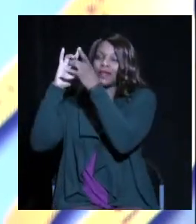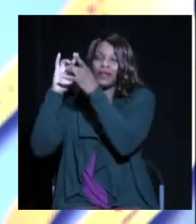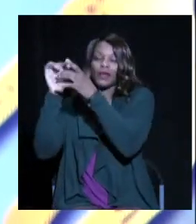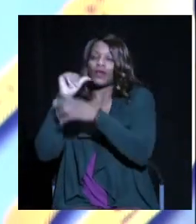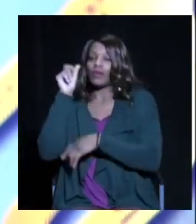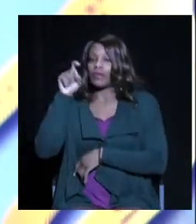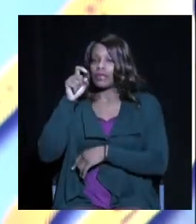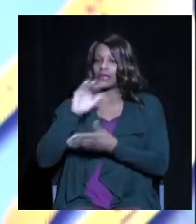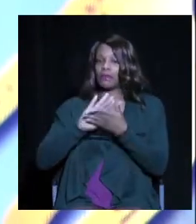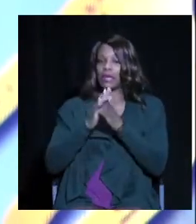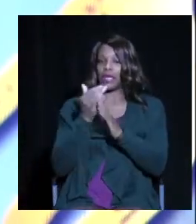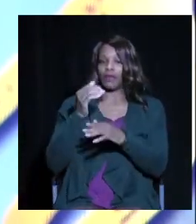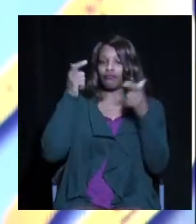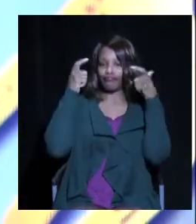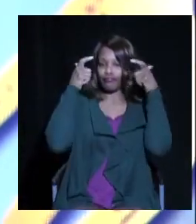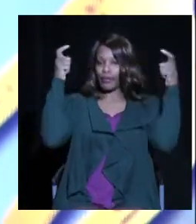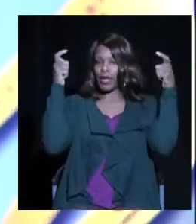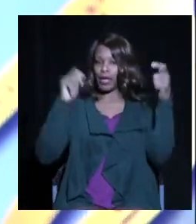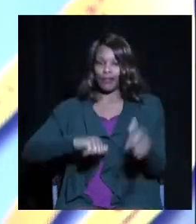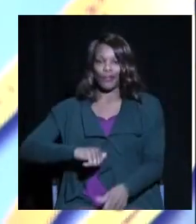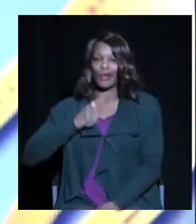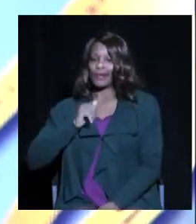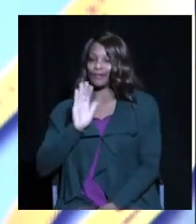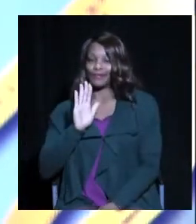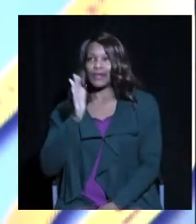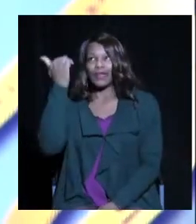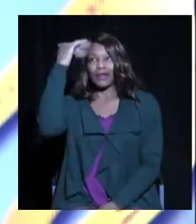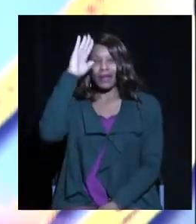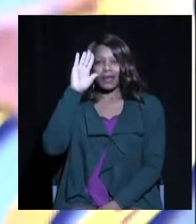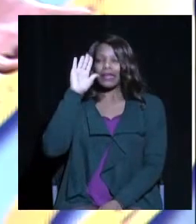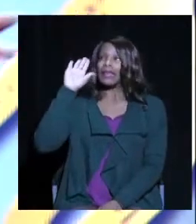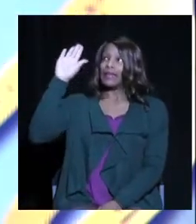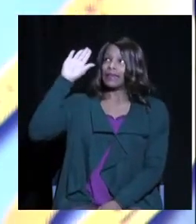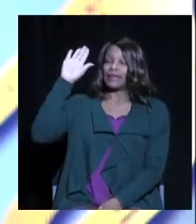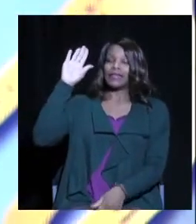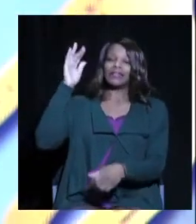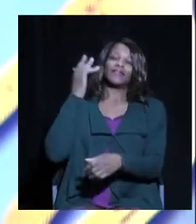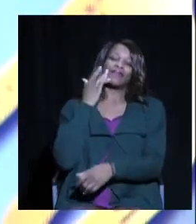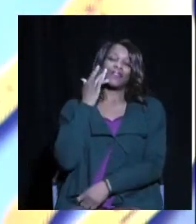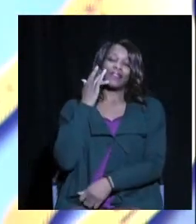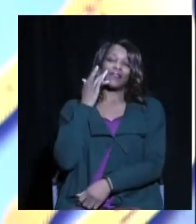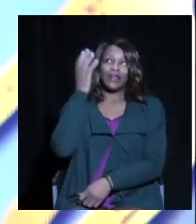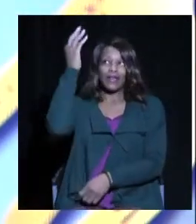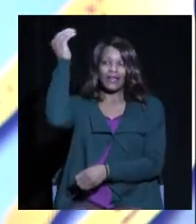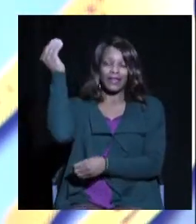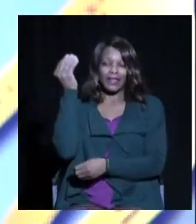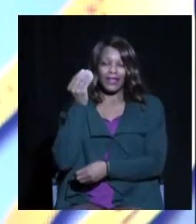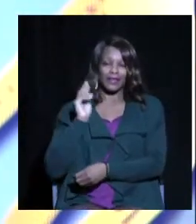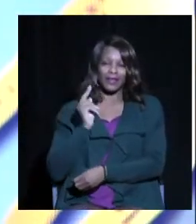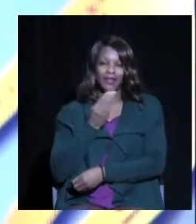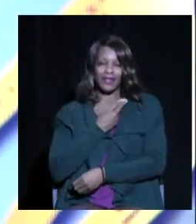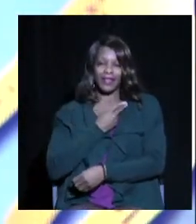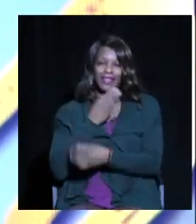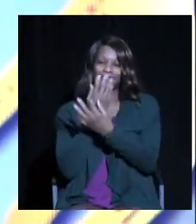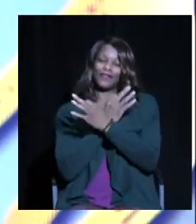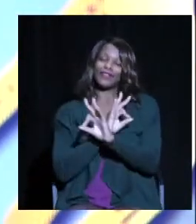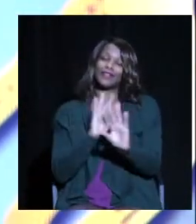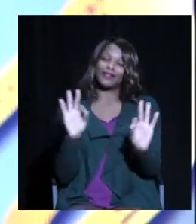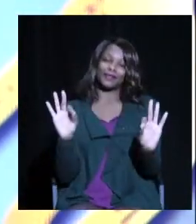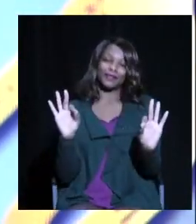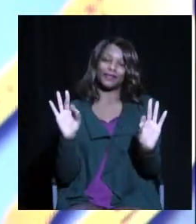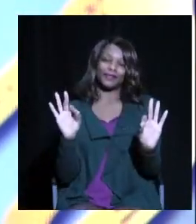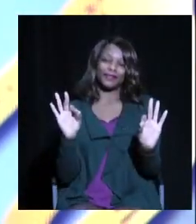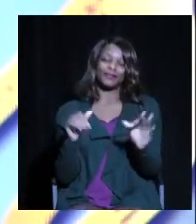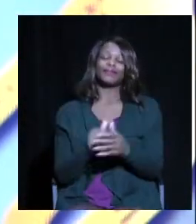proud, because we understand that God's favor is charity. He's giving it away freely based on himself, not on us. And here's the thing